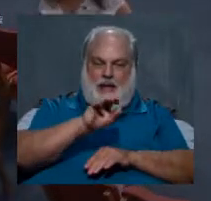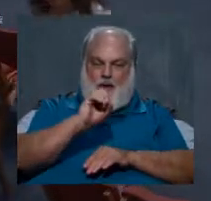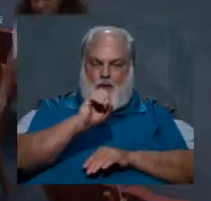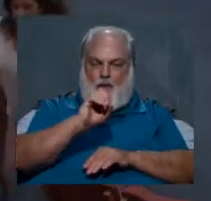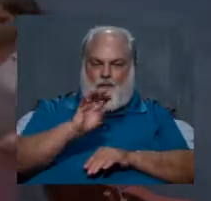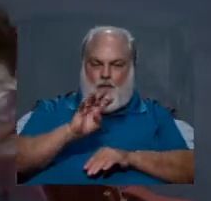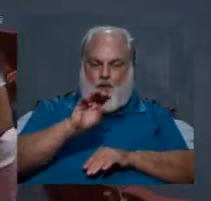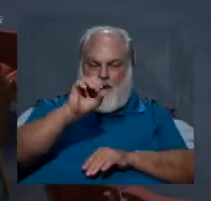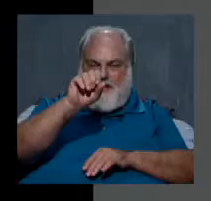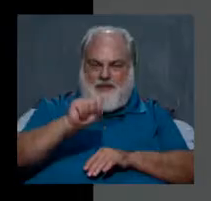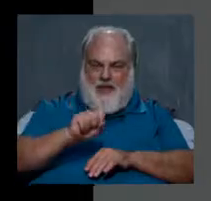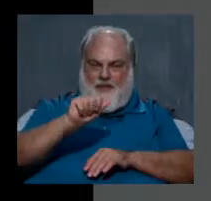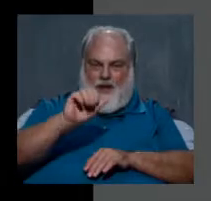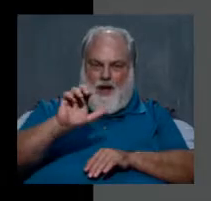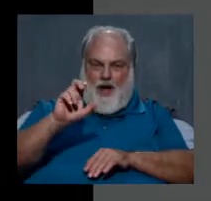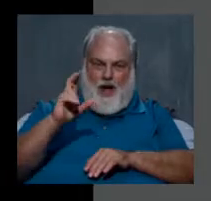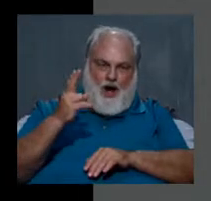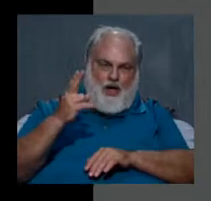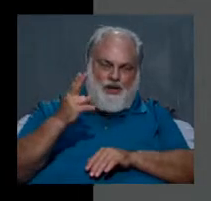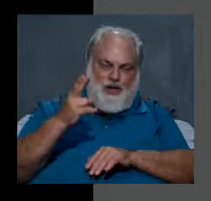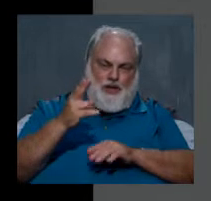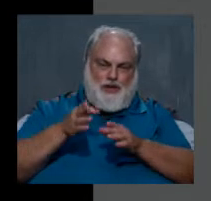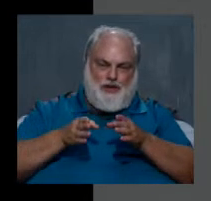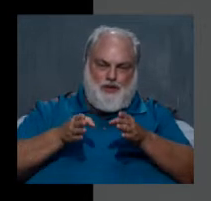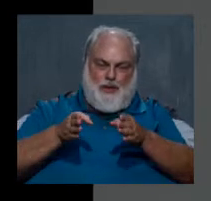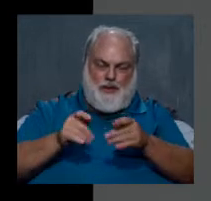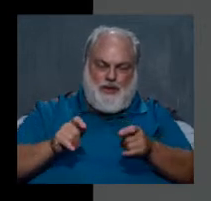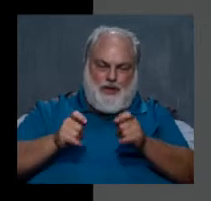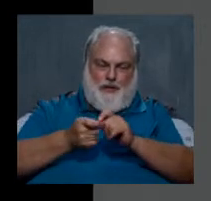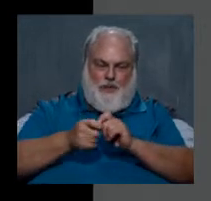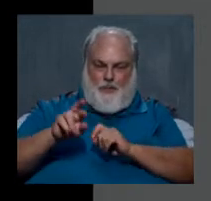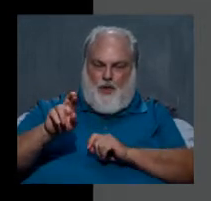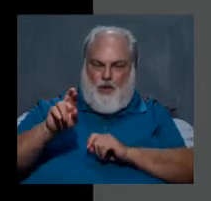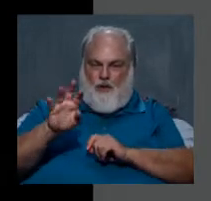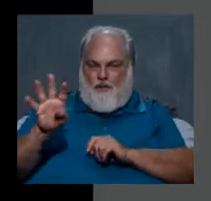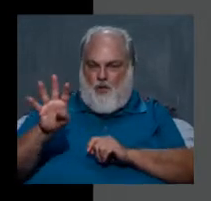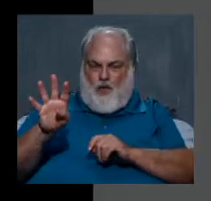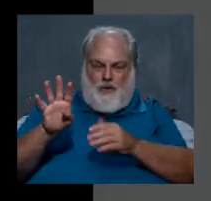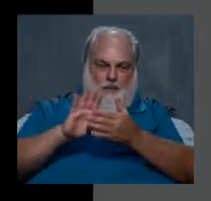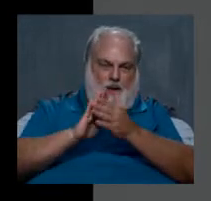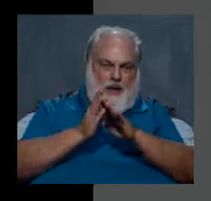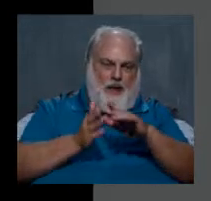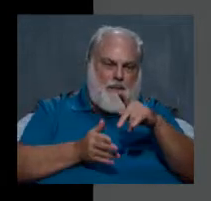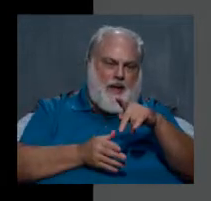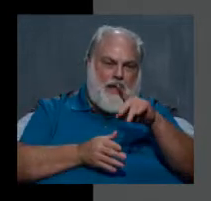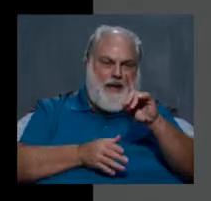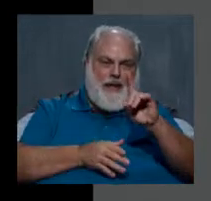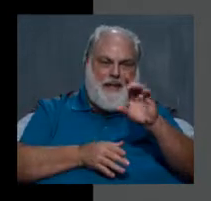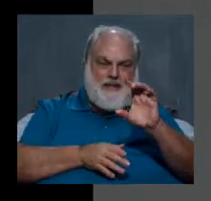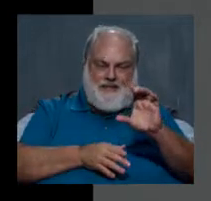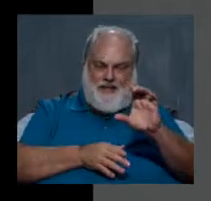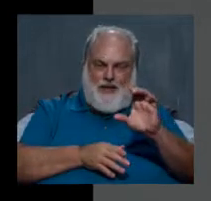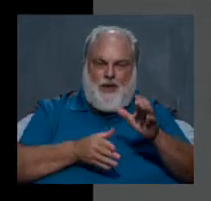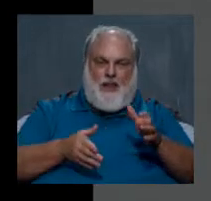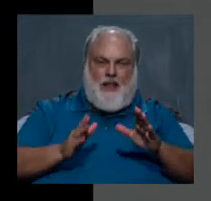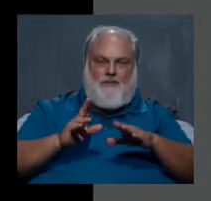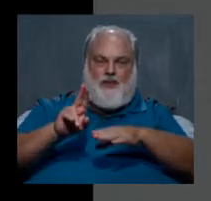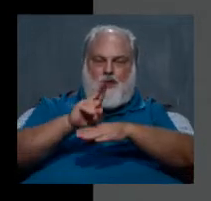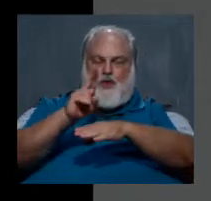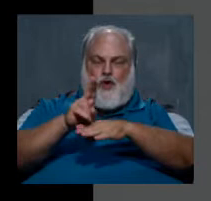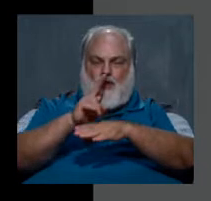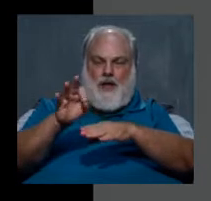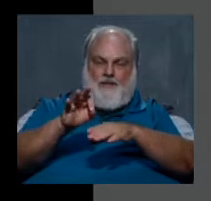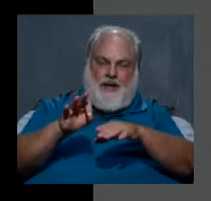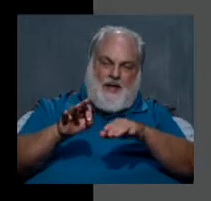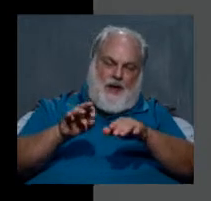The applicant is requesting rezoning of the site from R4 Two Family District to PDC, Plan Development Commercial, to allow the use of an